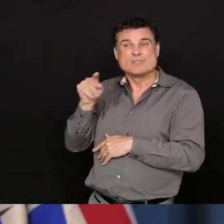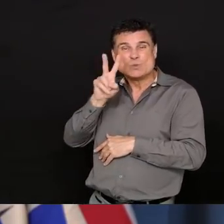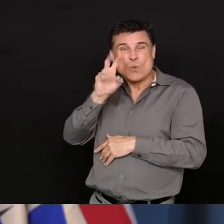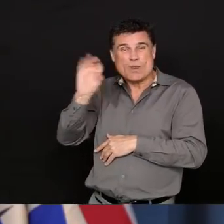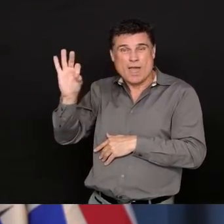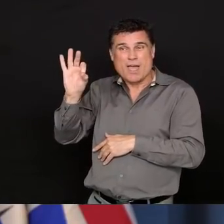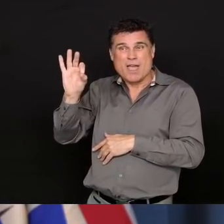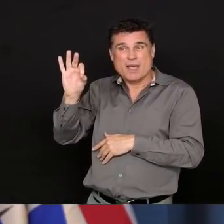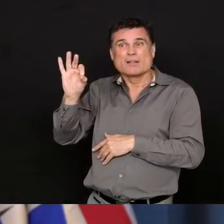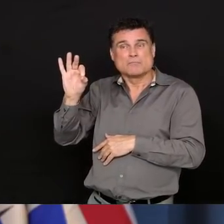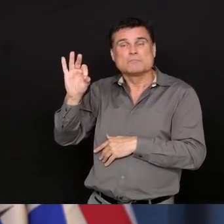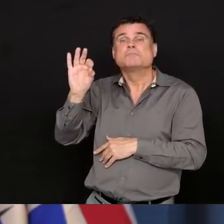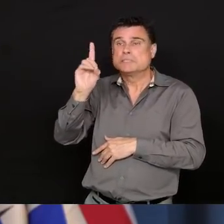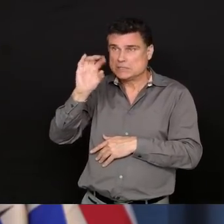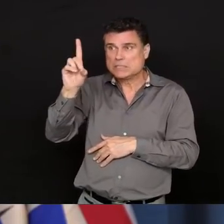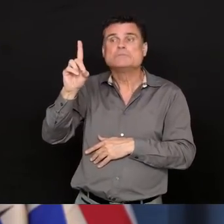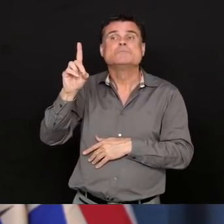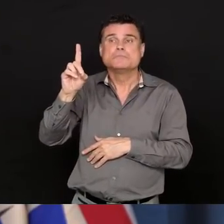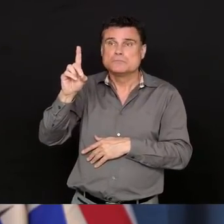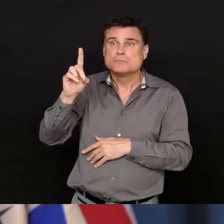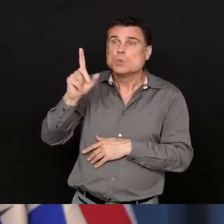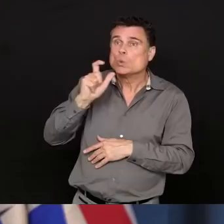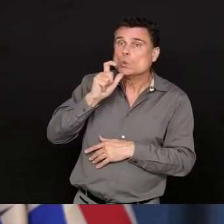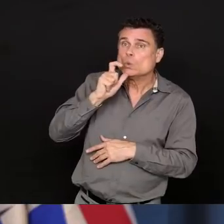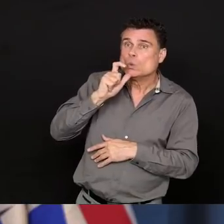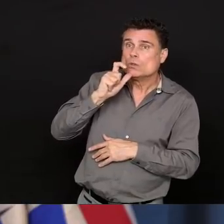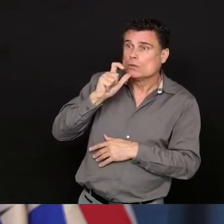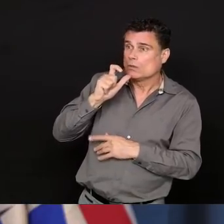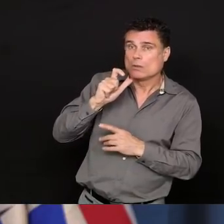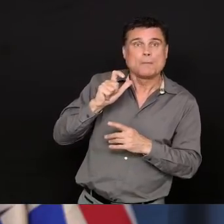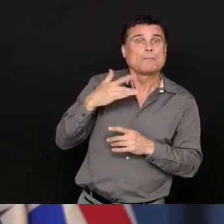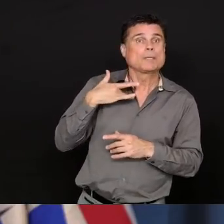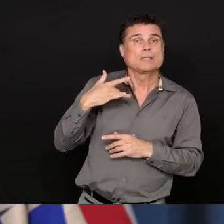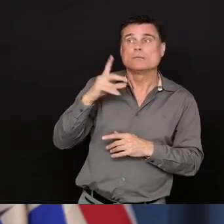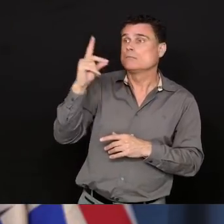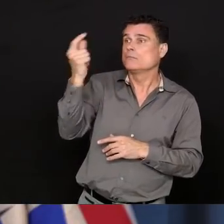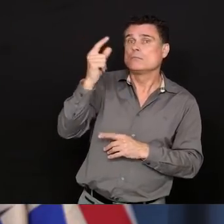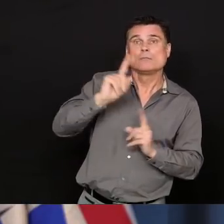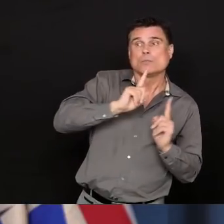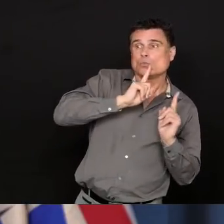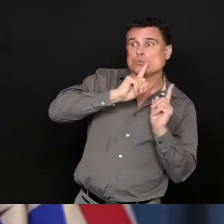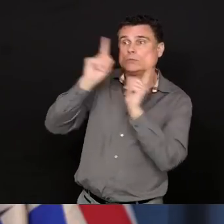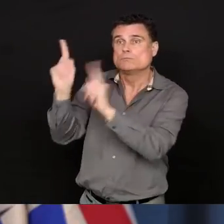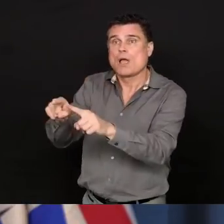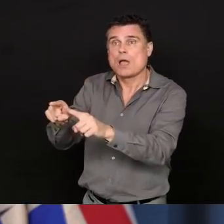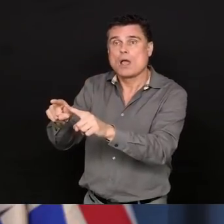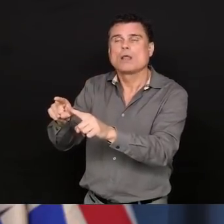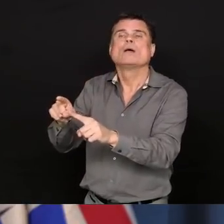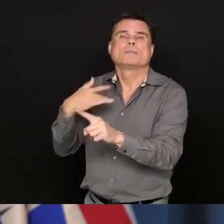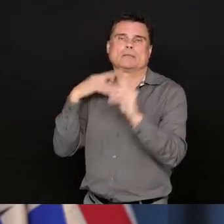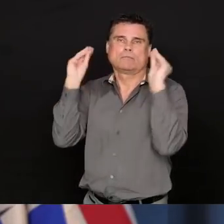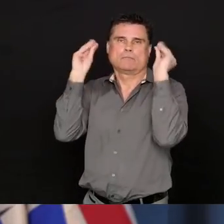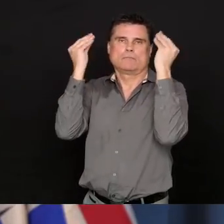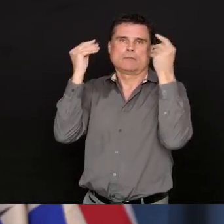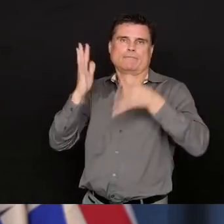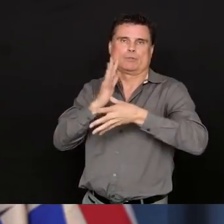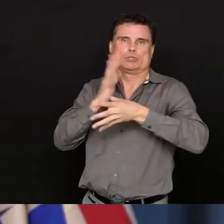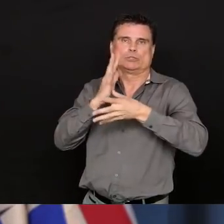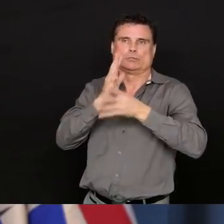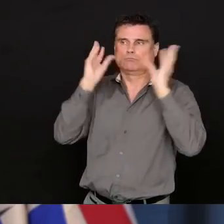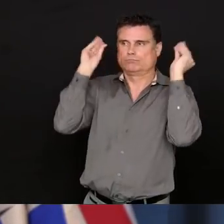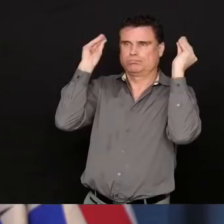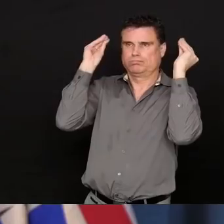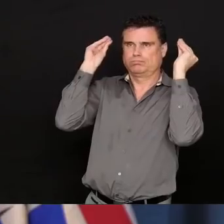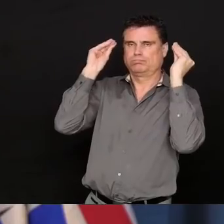the paramedics to be available for these calls, and we want to ensure that everybody who's at the calls that